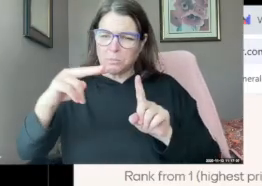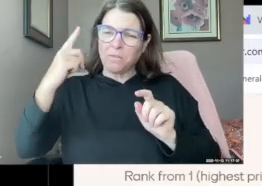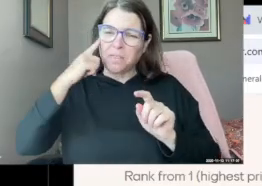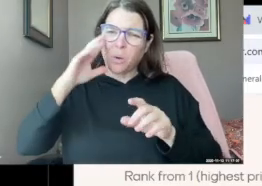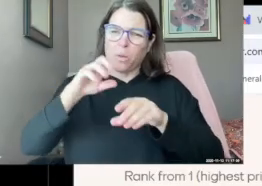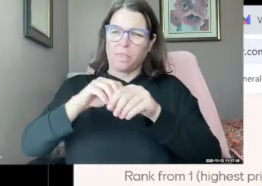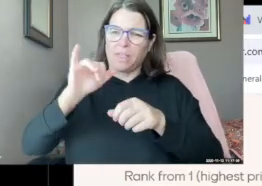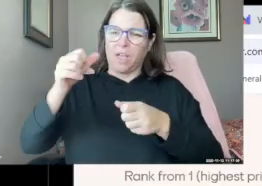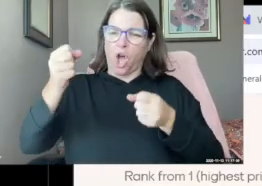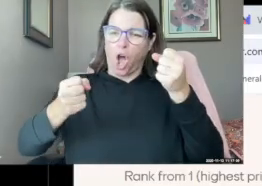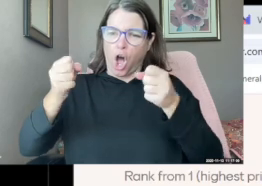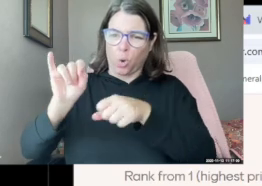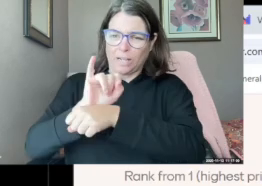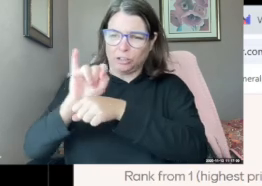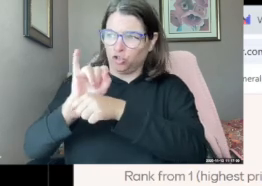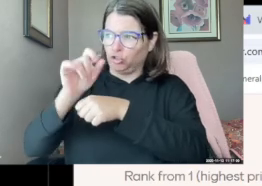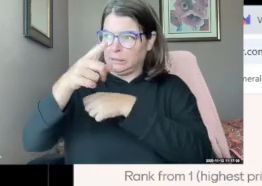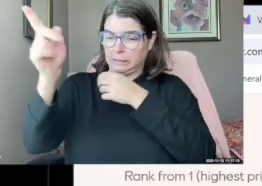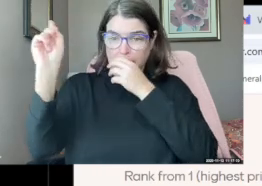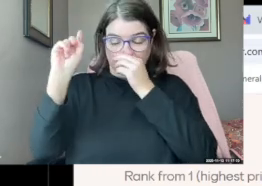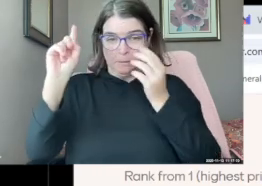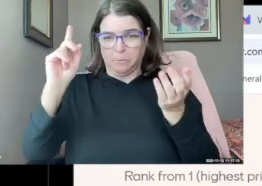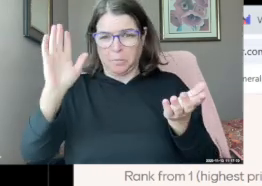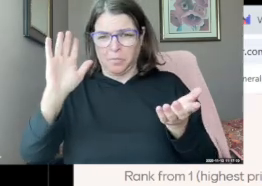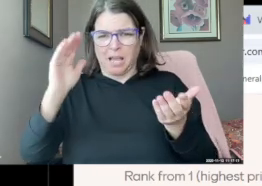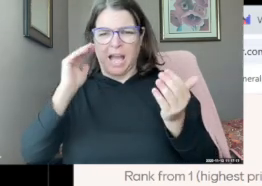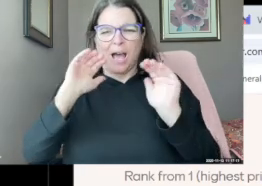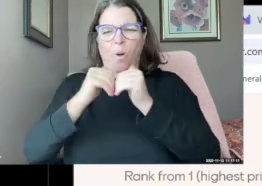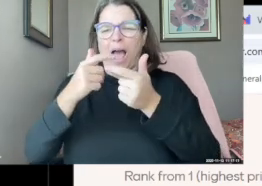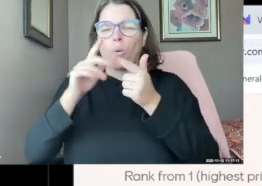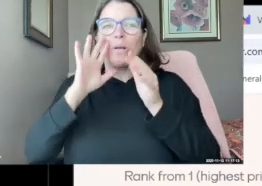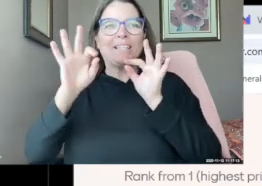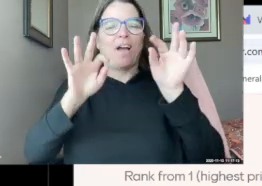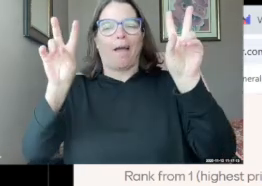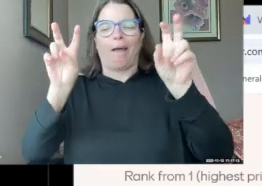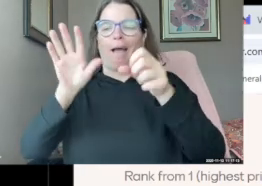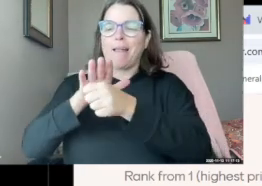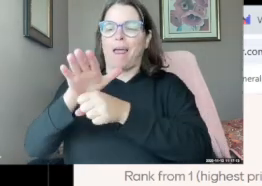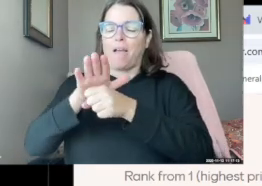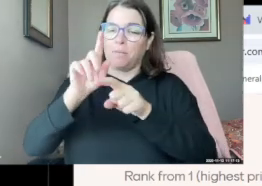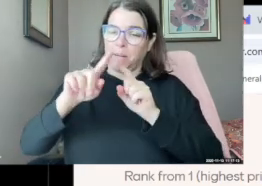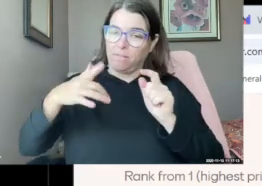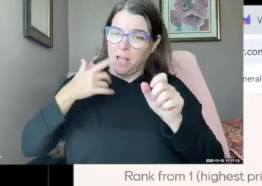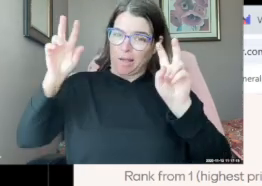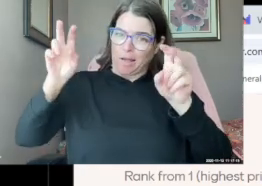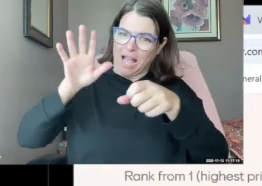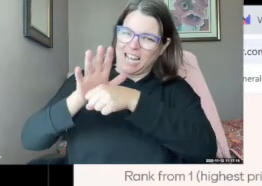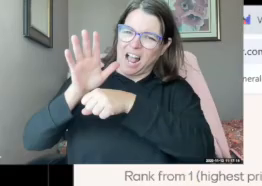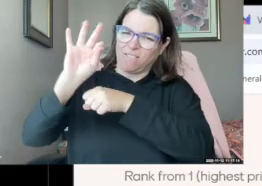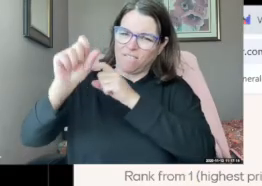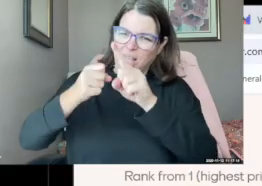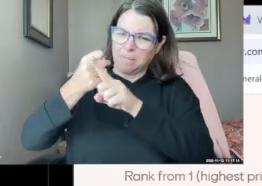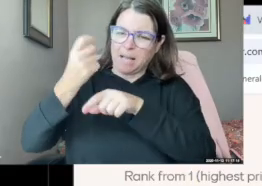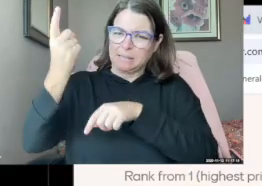Returning to a level like that, do you think, kind of from your perspective within the auto industry, that would have,